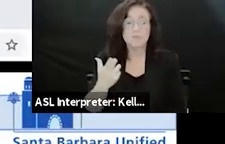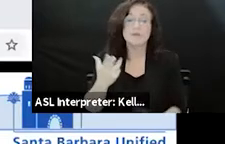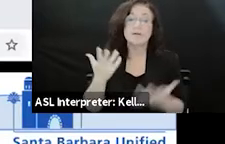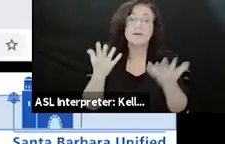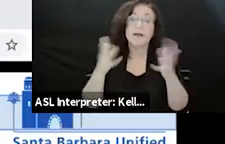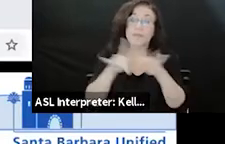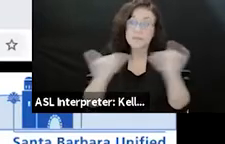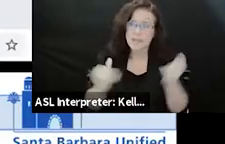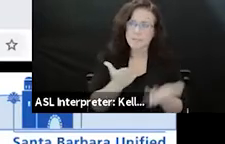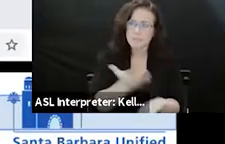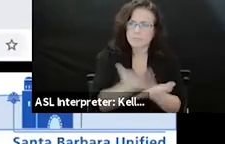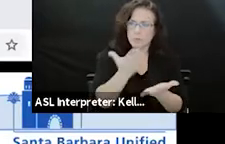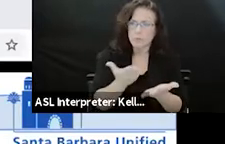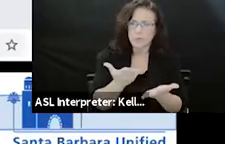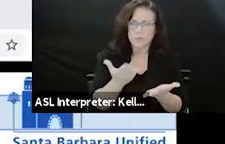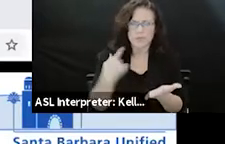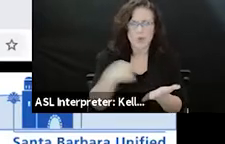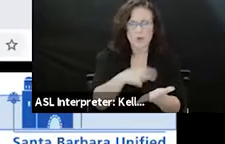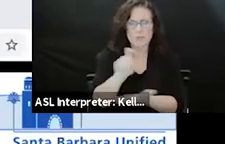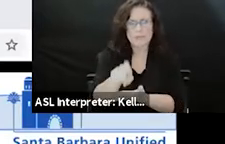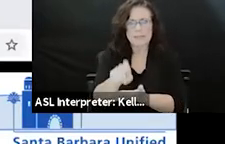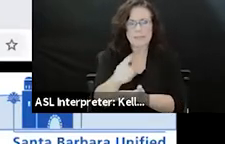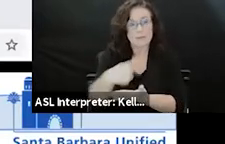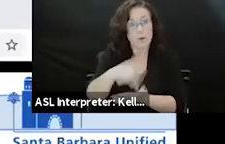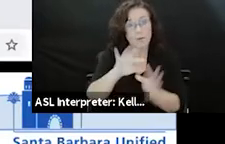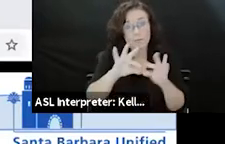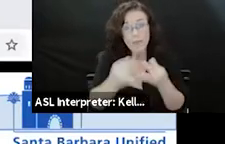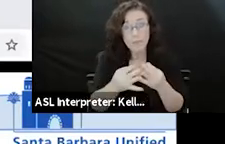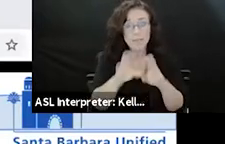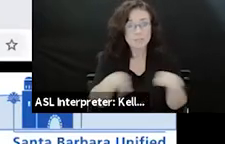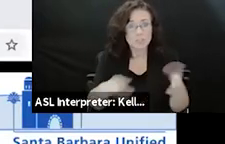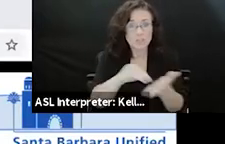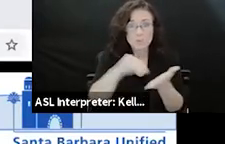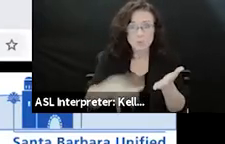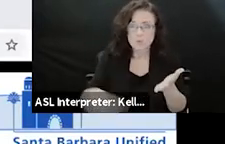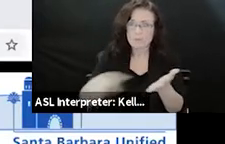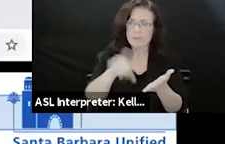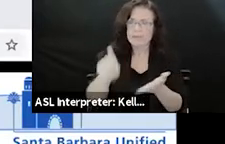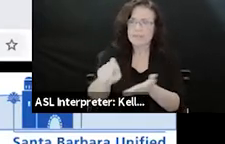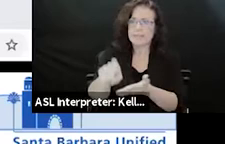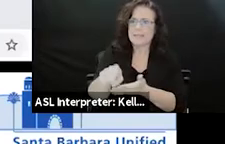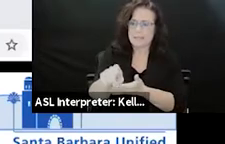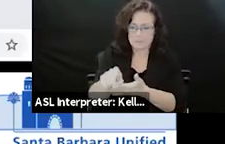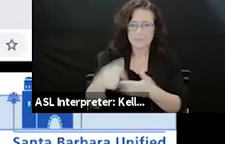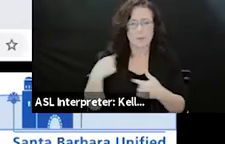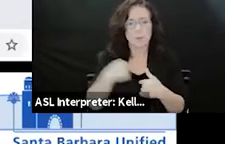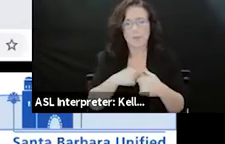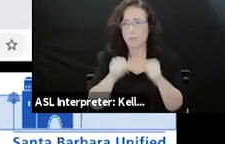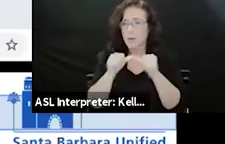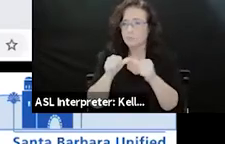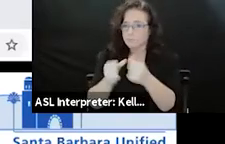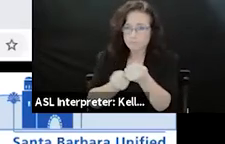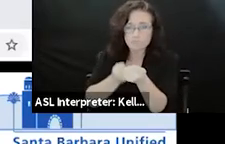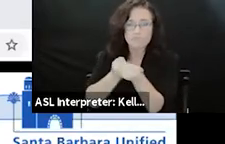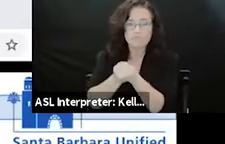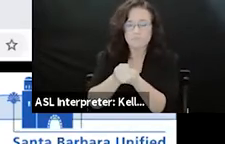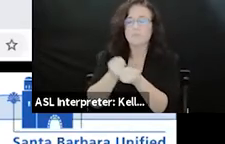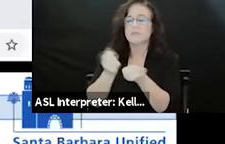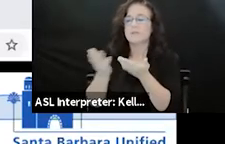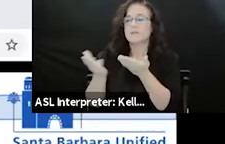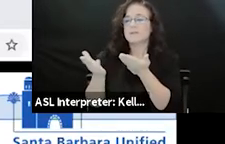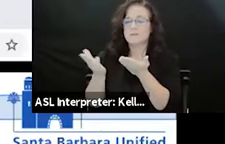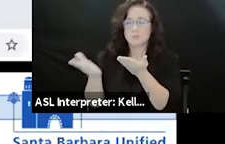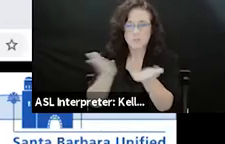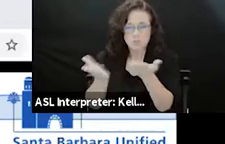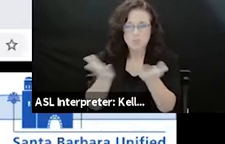children have and so we want to celebrate this mark in our million-dollar meal served and